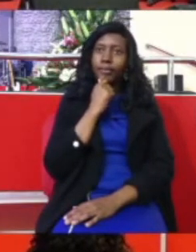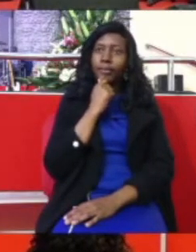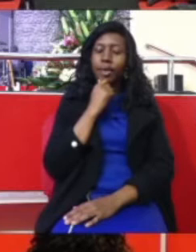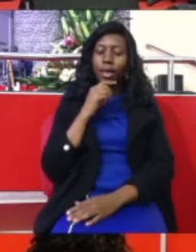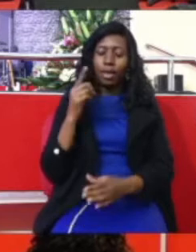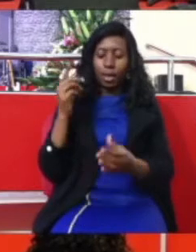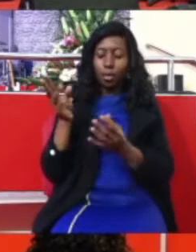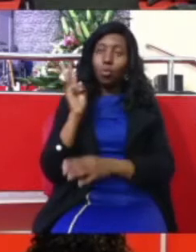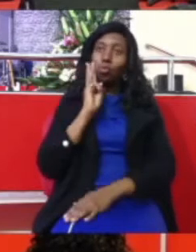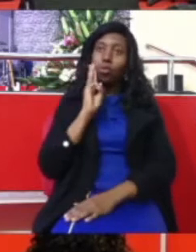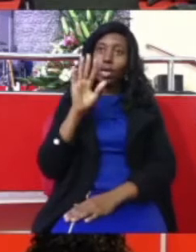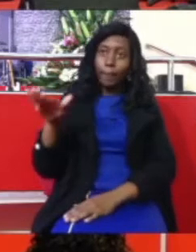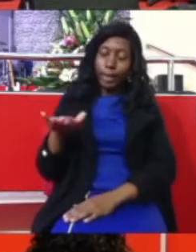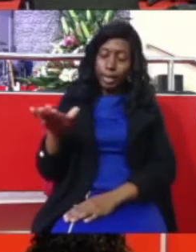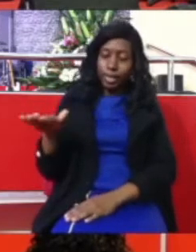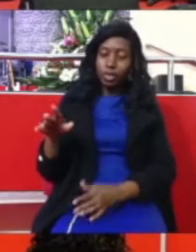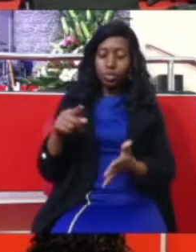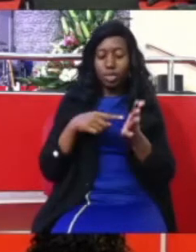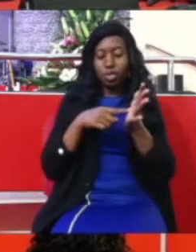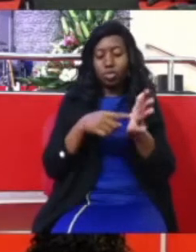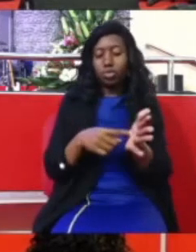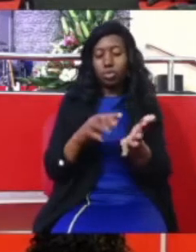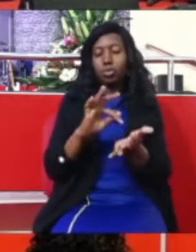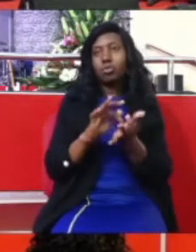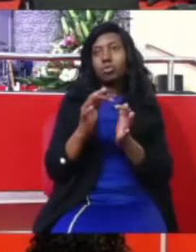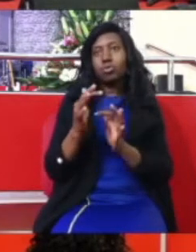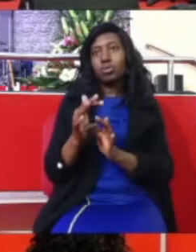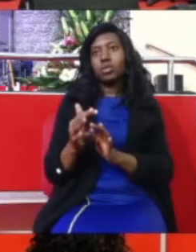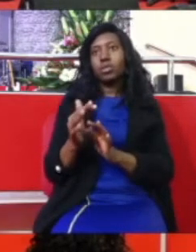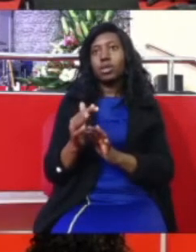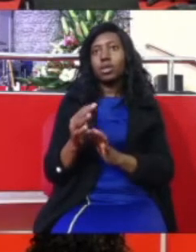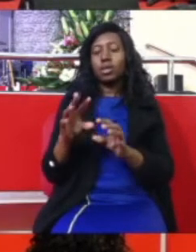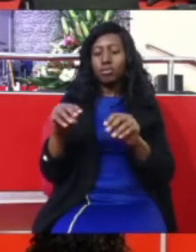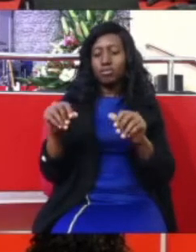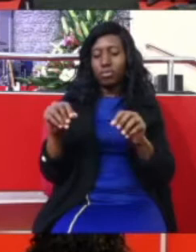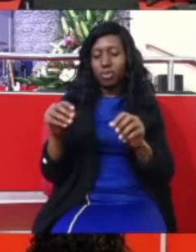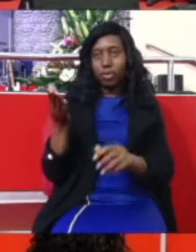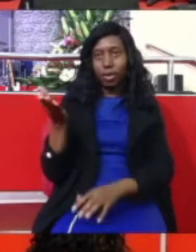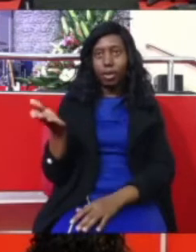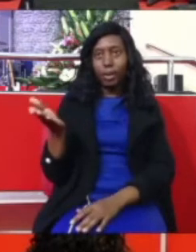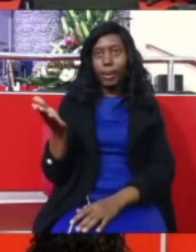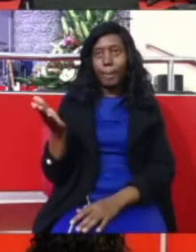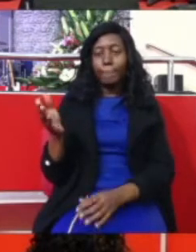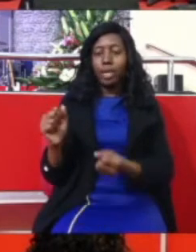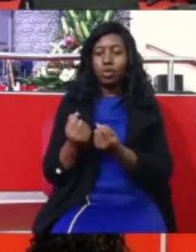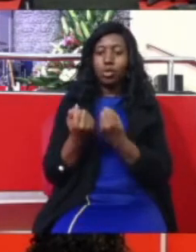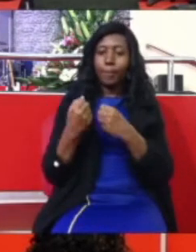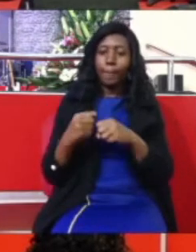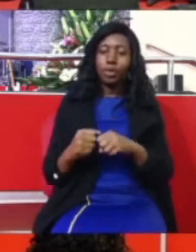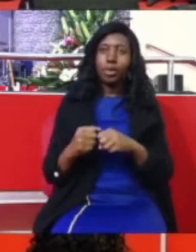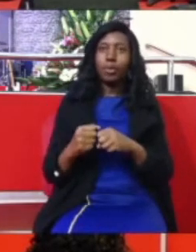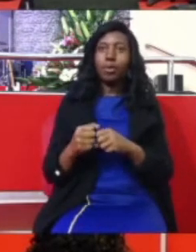him? It was the Dead Sea that is usually very salty, that cannot contain any creatures at